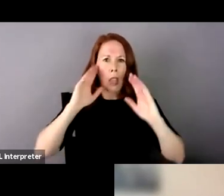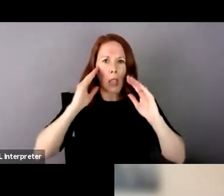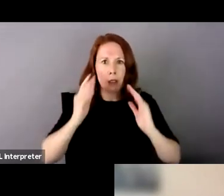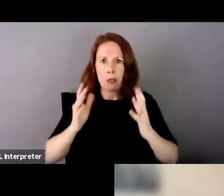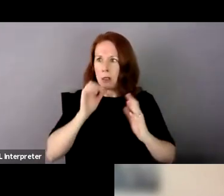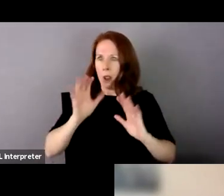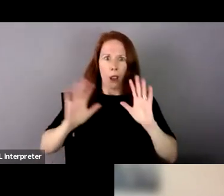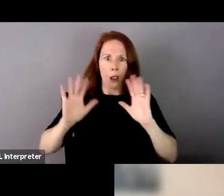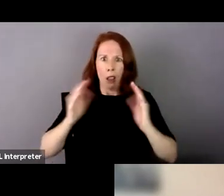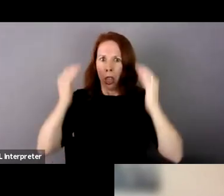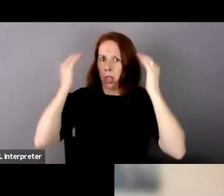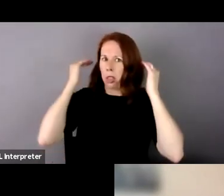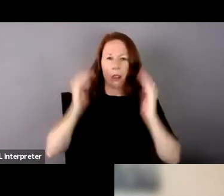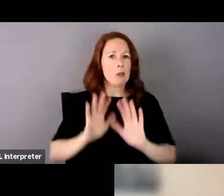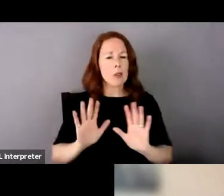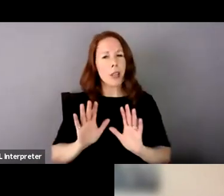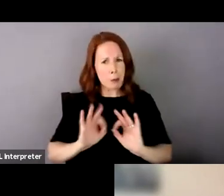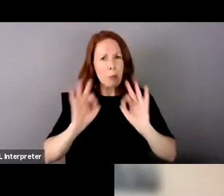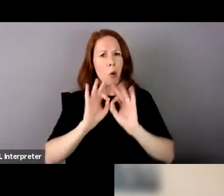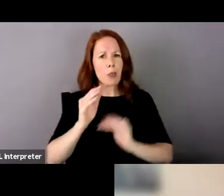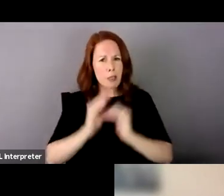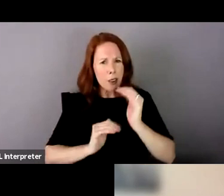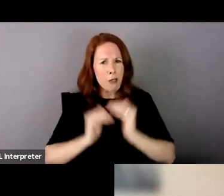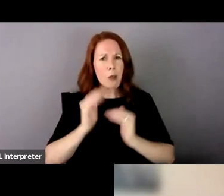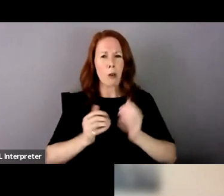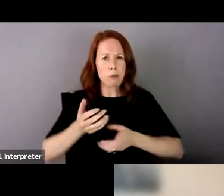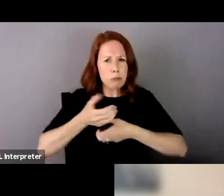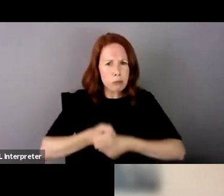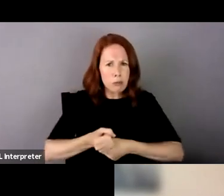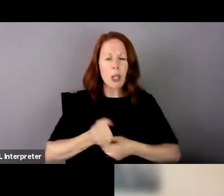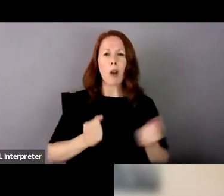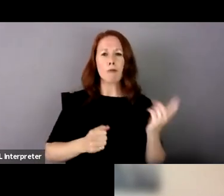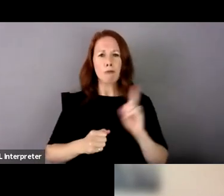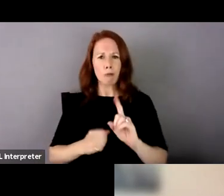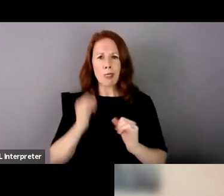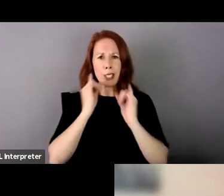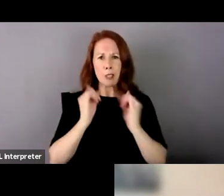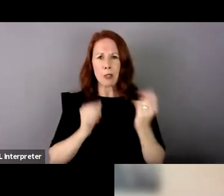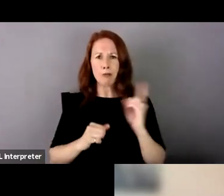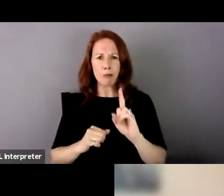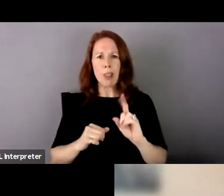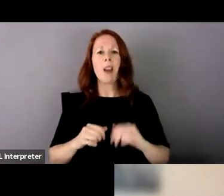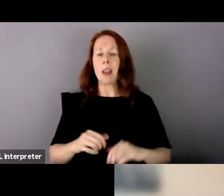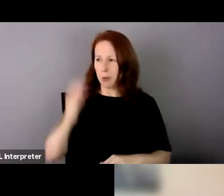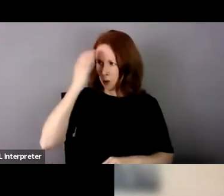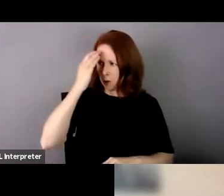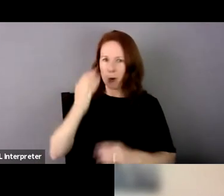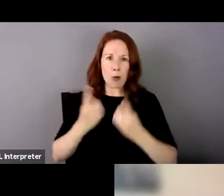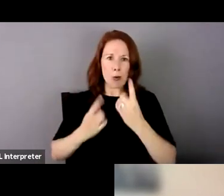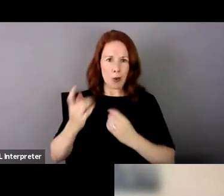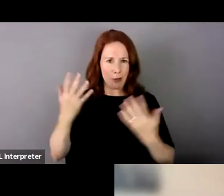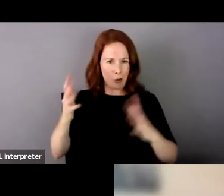lost. And to go through, you know, working interviews and just where, you know, we can break down